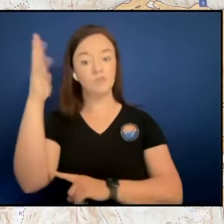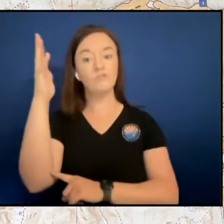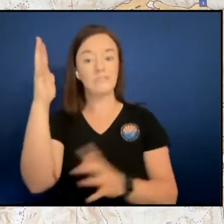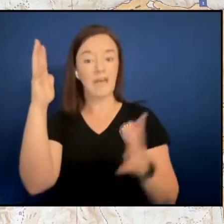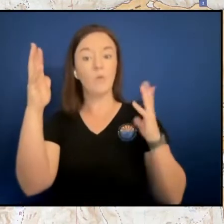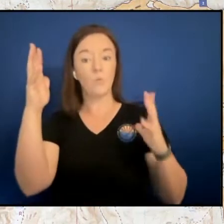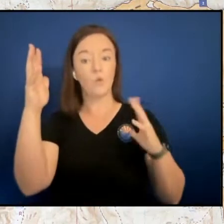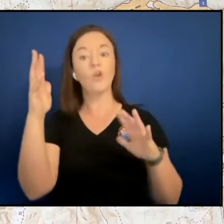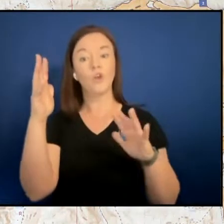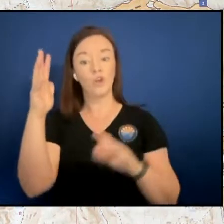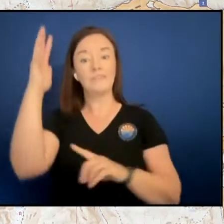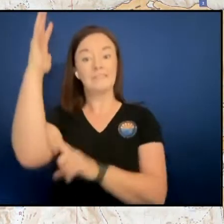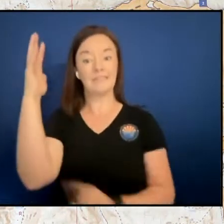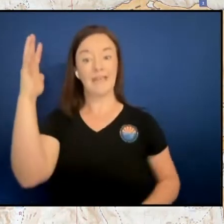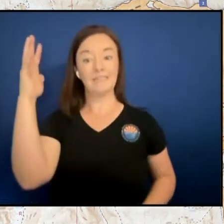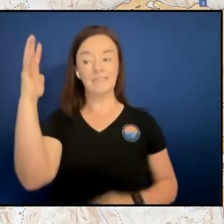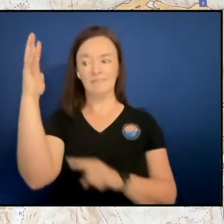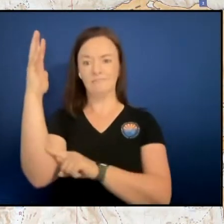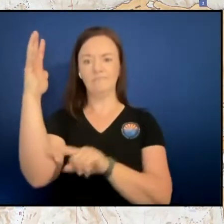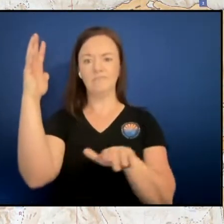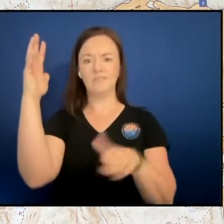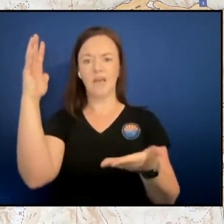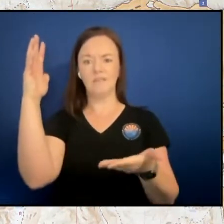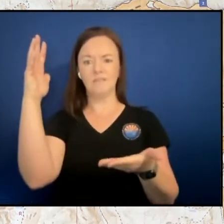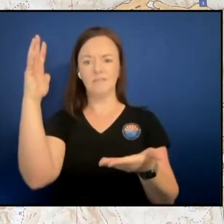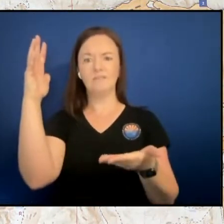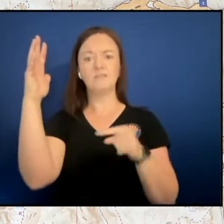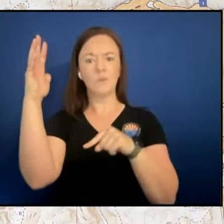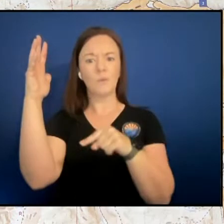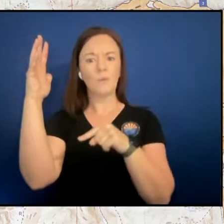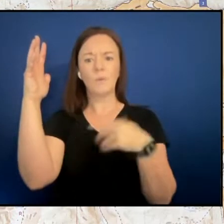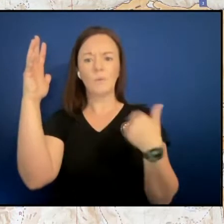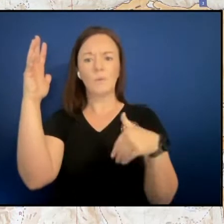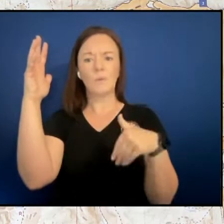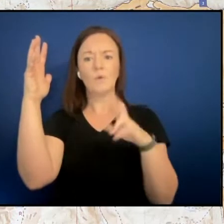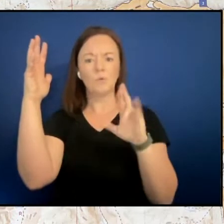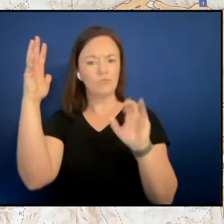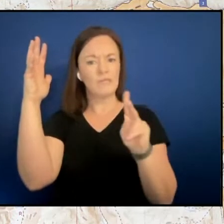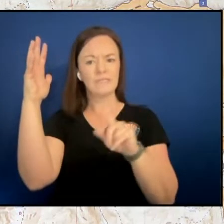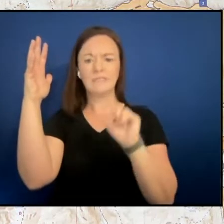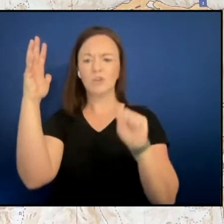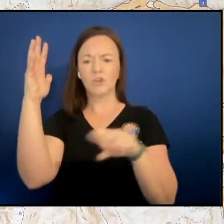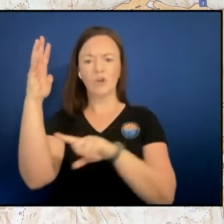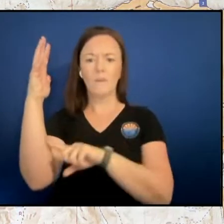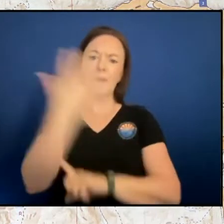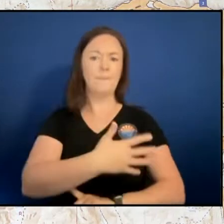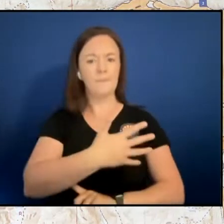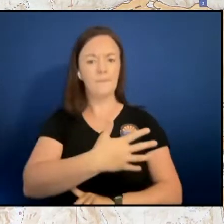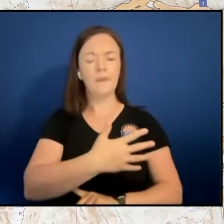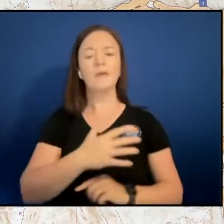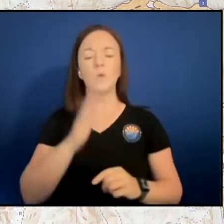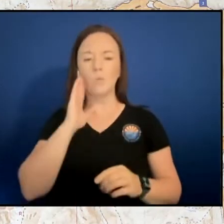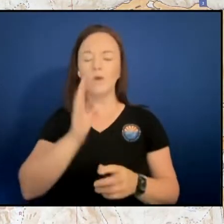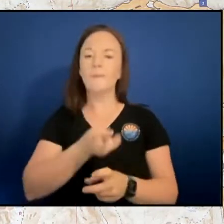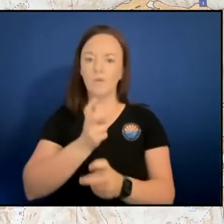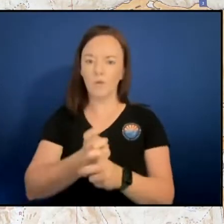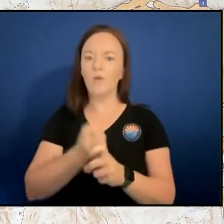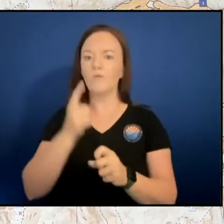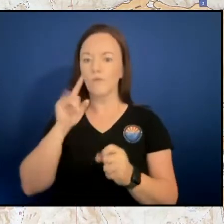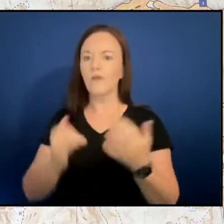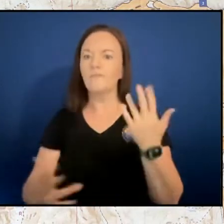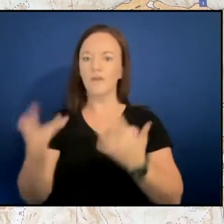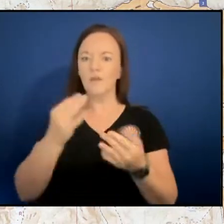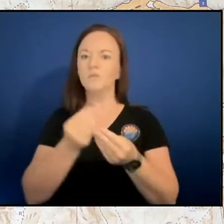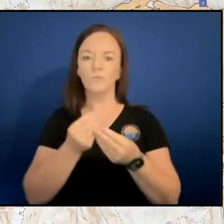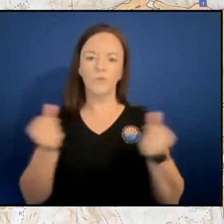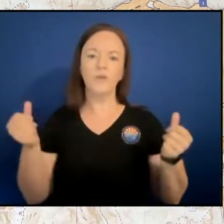dead. And so that country it's gonna be hard for fire to get put out there, no matter how